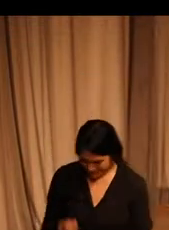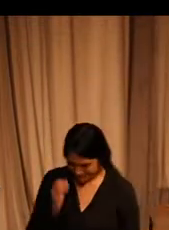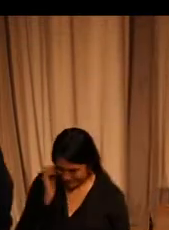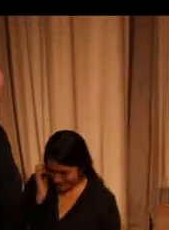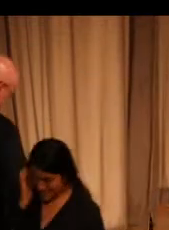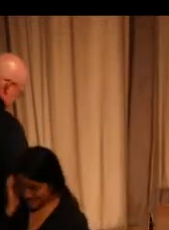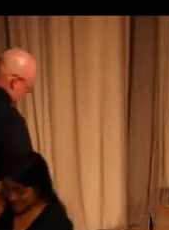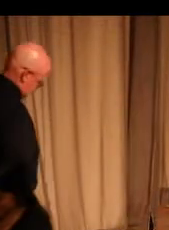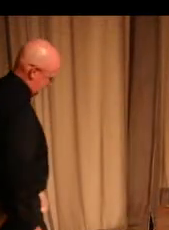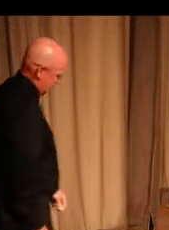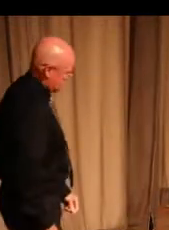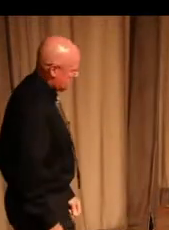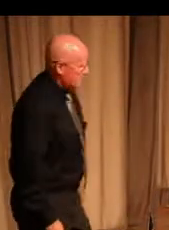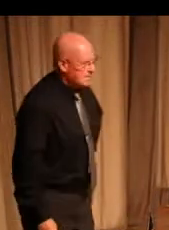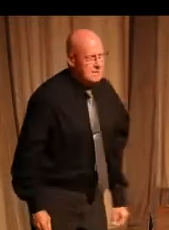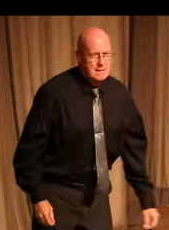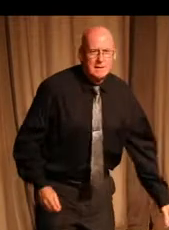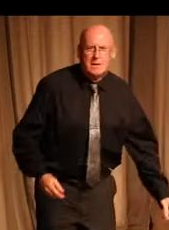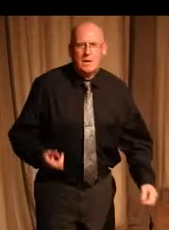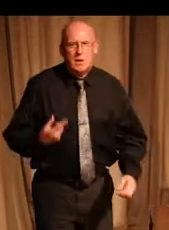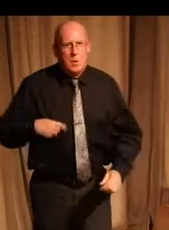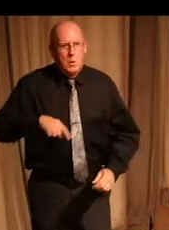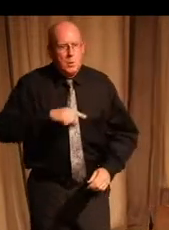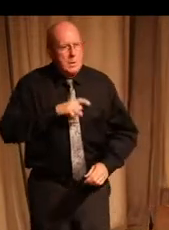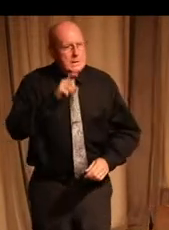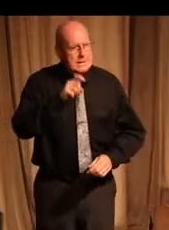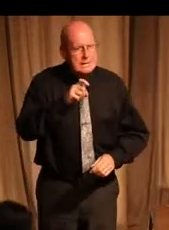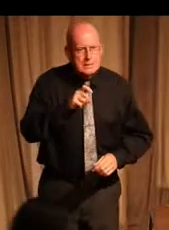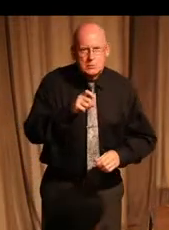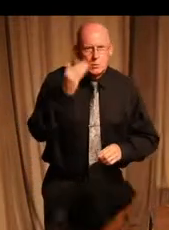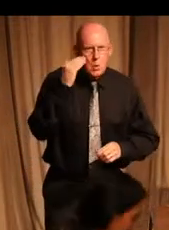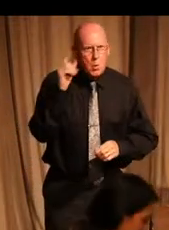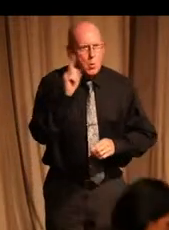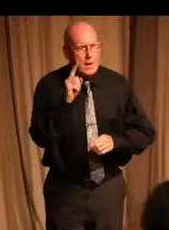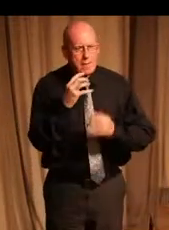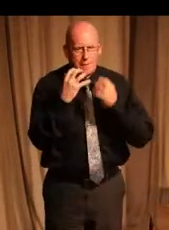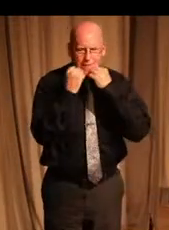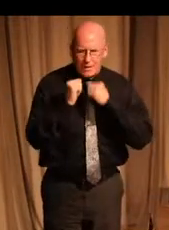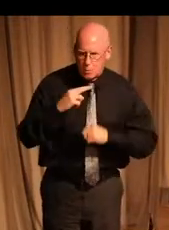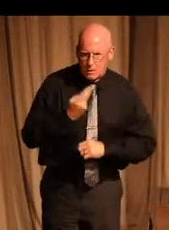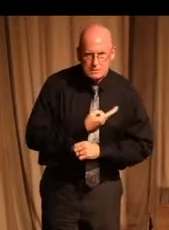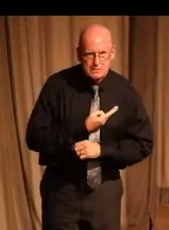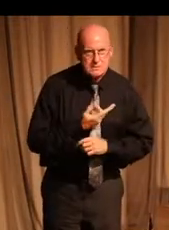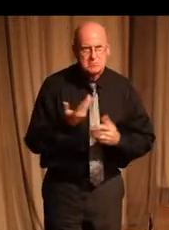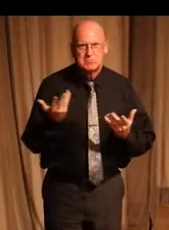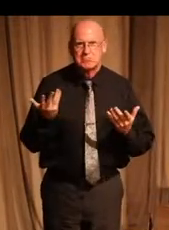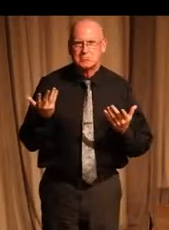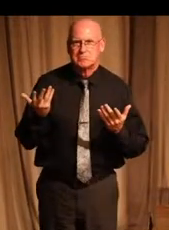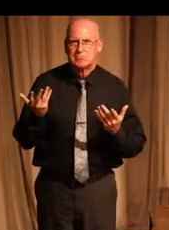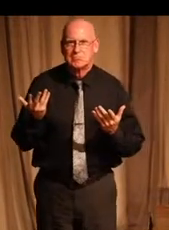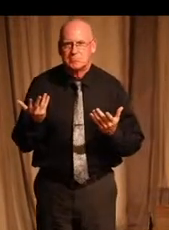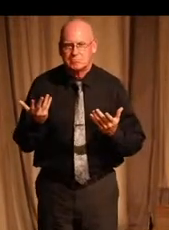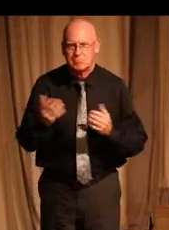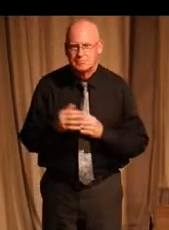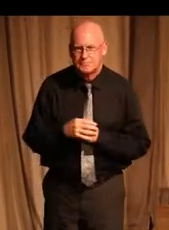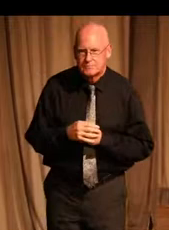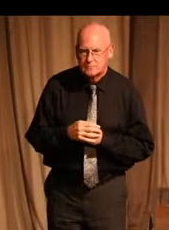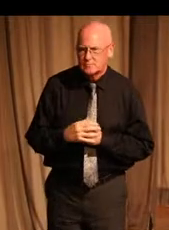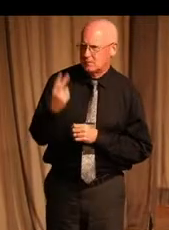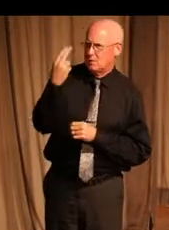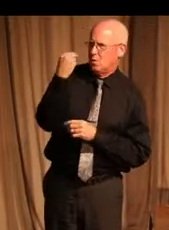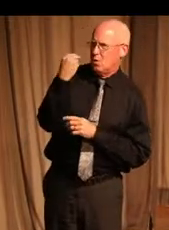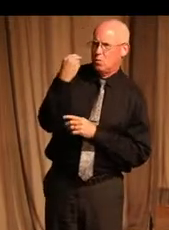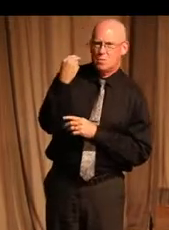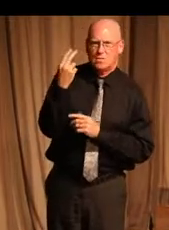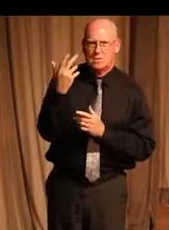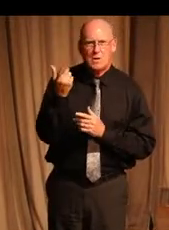So we have to cross this. You know, like, where are you valued? Where, as opposed to knocking on the closed door, and